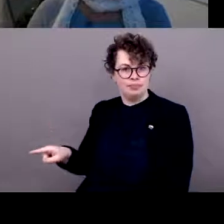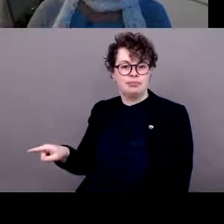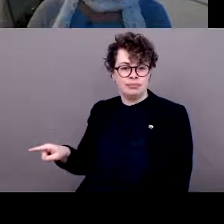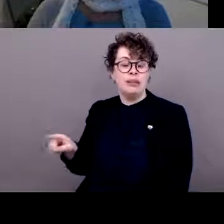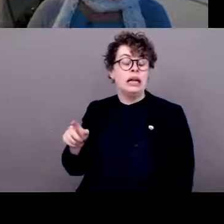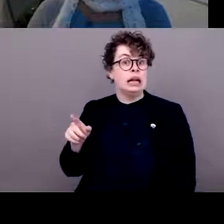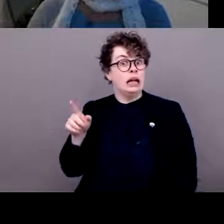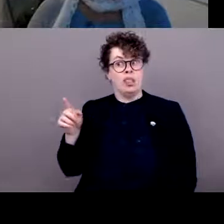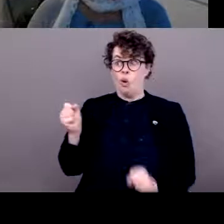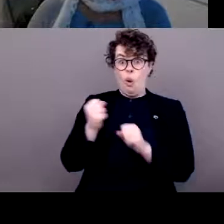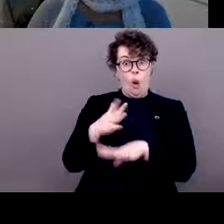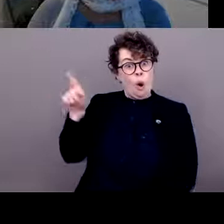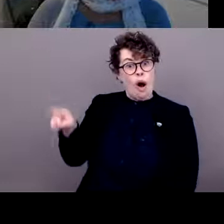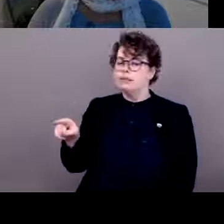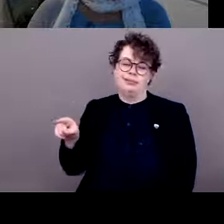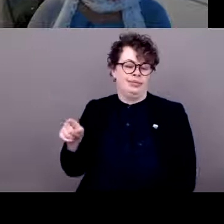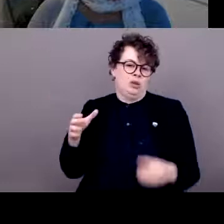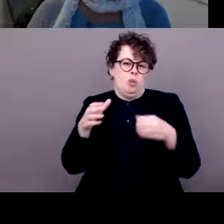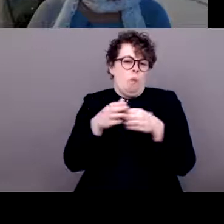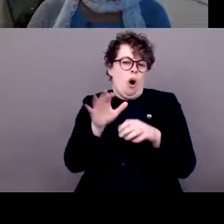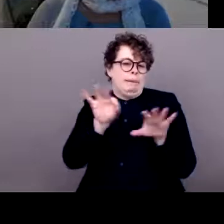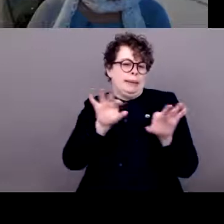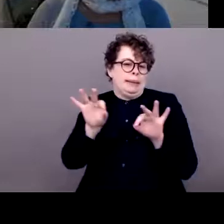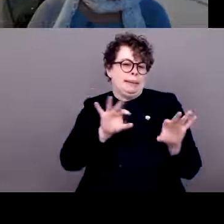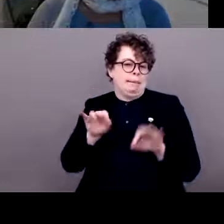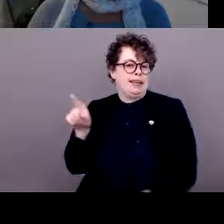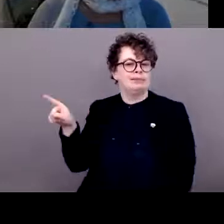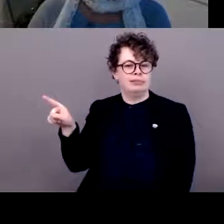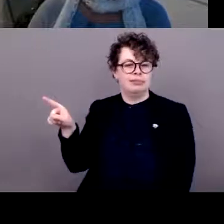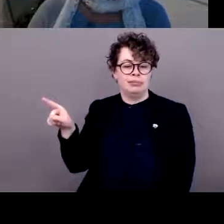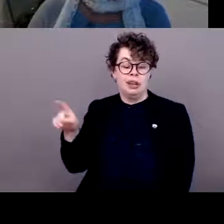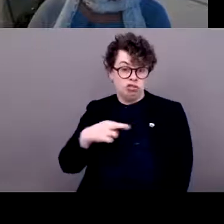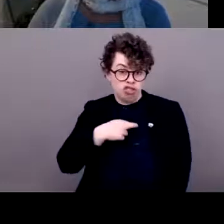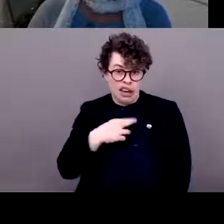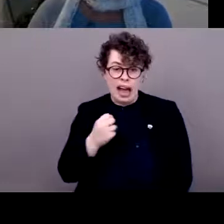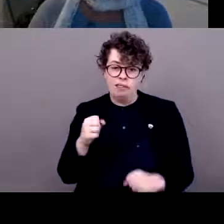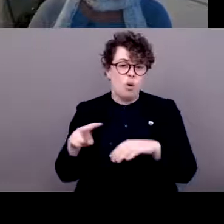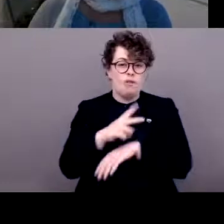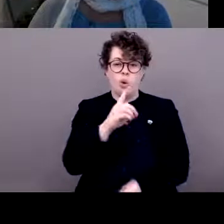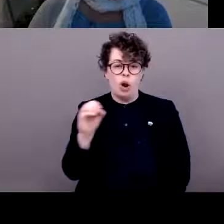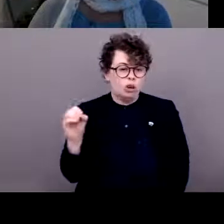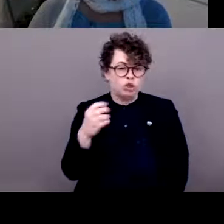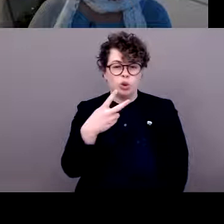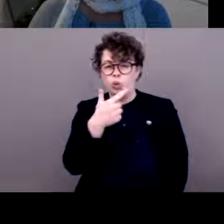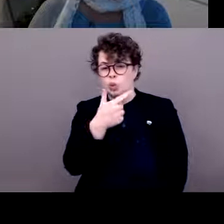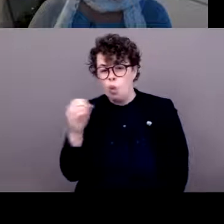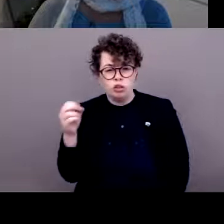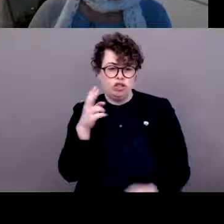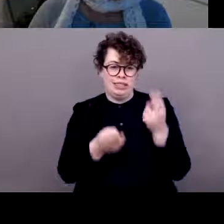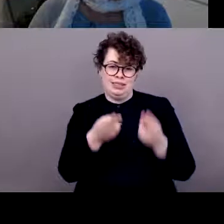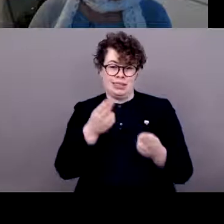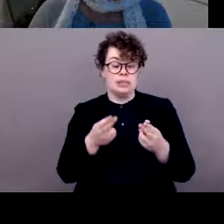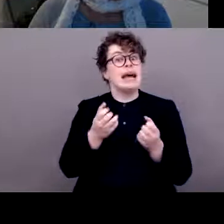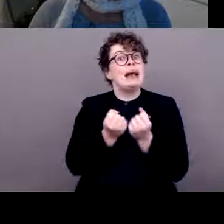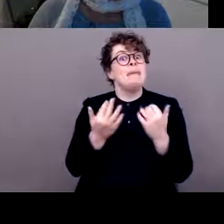selection of the range of tests of spoken language that there are. I mean, there are hundreds of assessments, and many of these are used with deaf